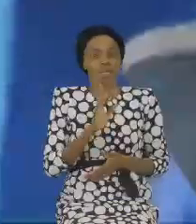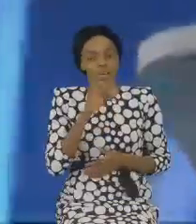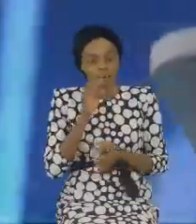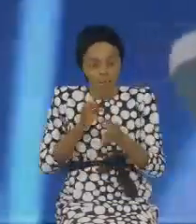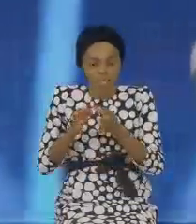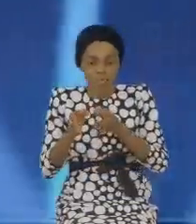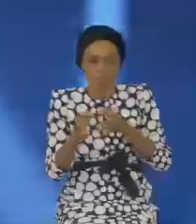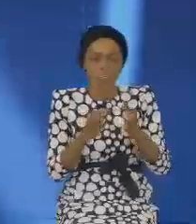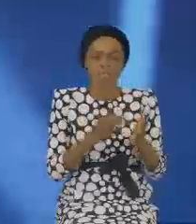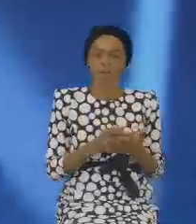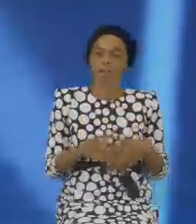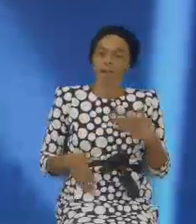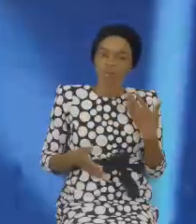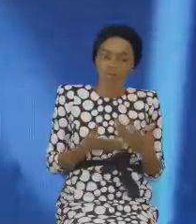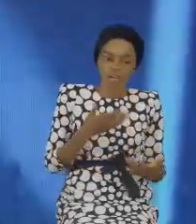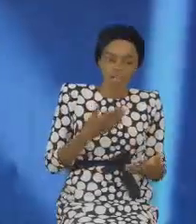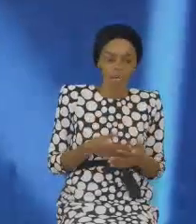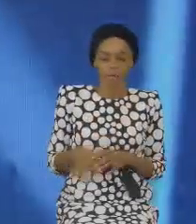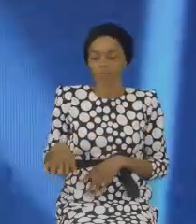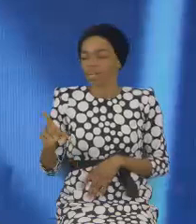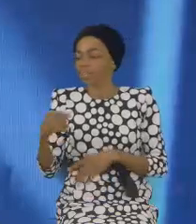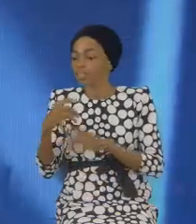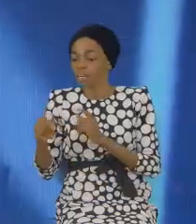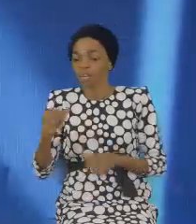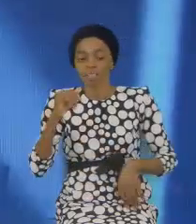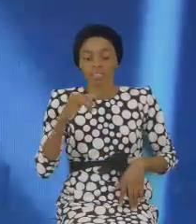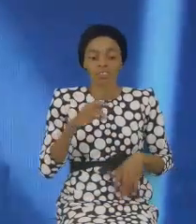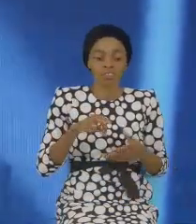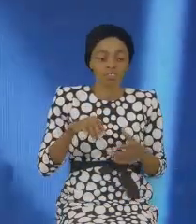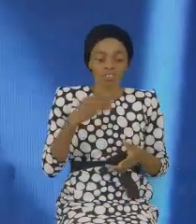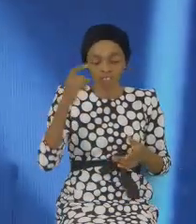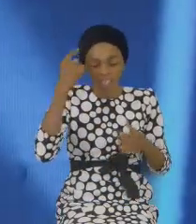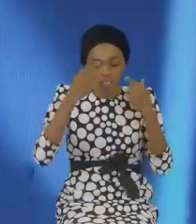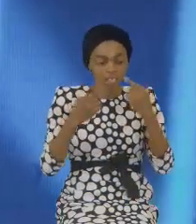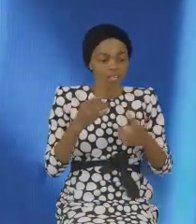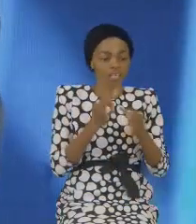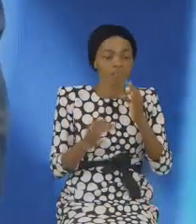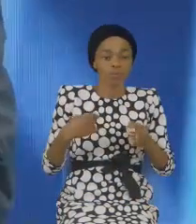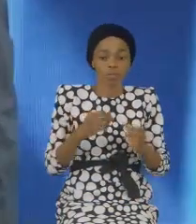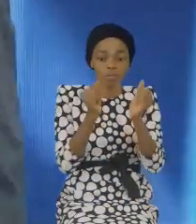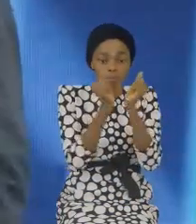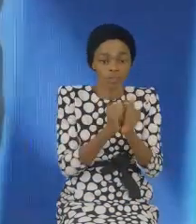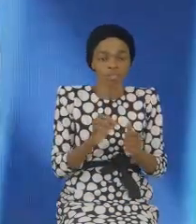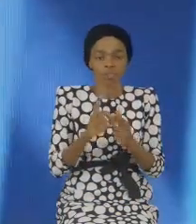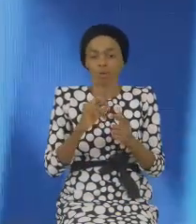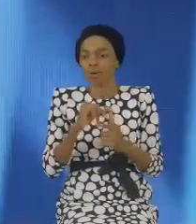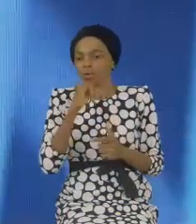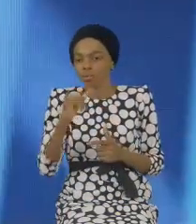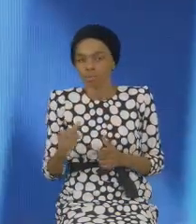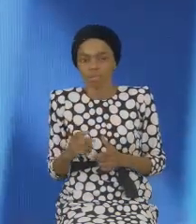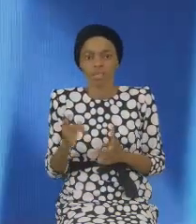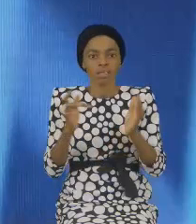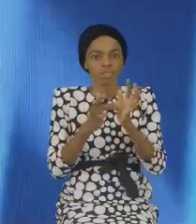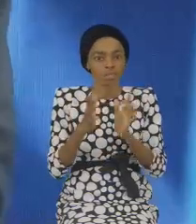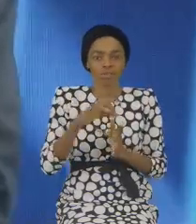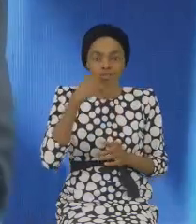to whether they are there or not there, whether they were in bondage and needed freedom or not. He told them in